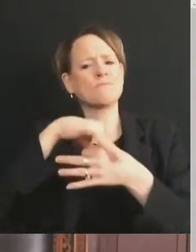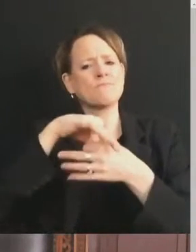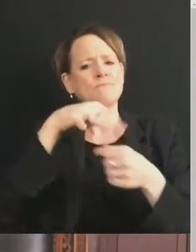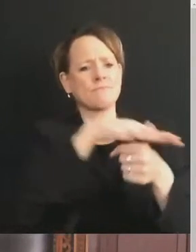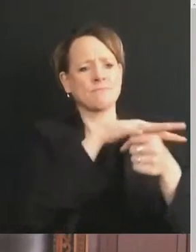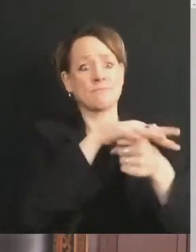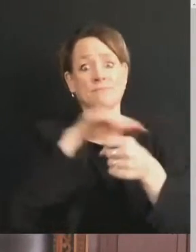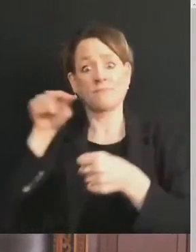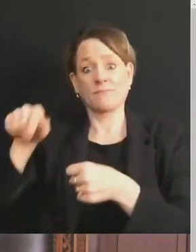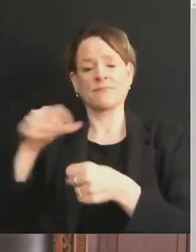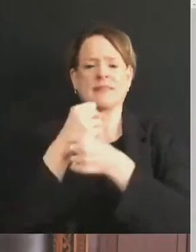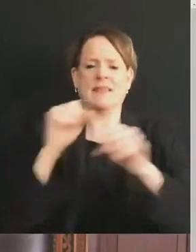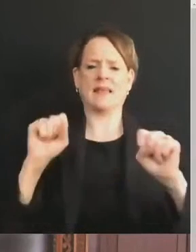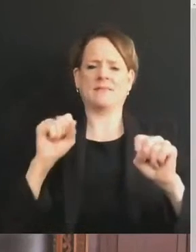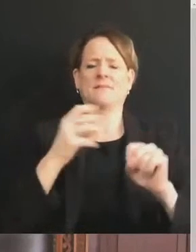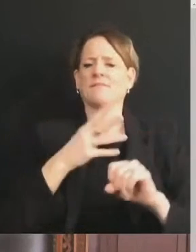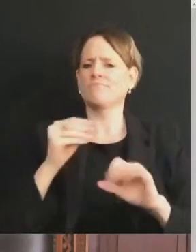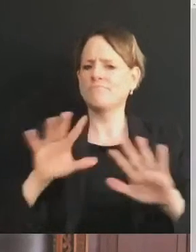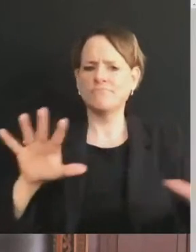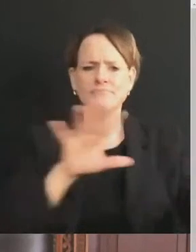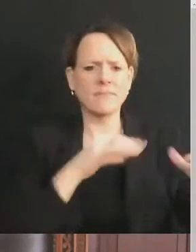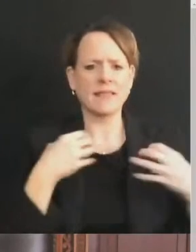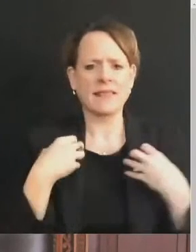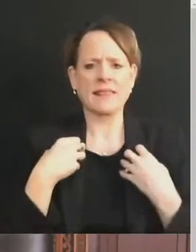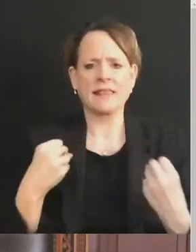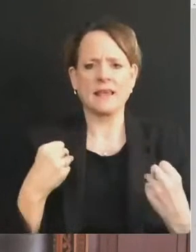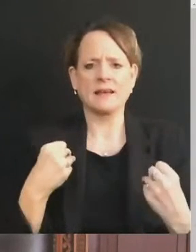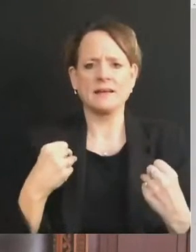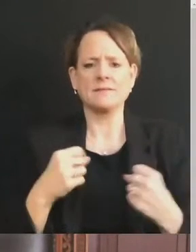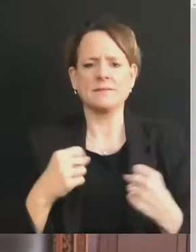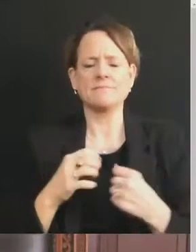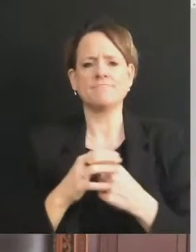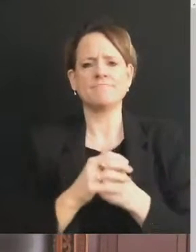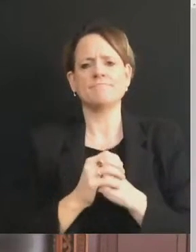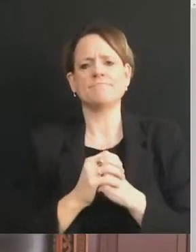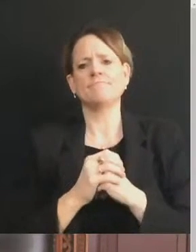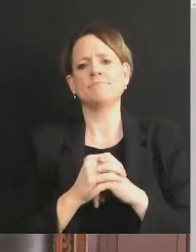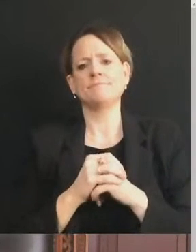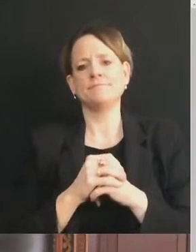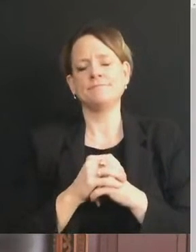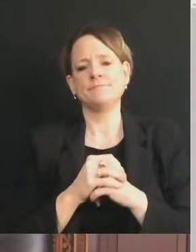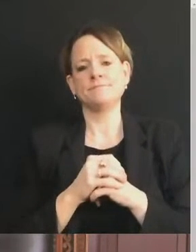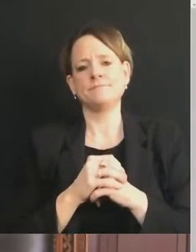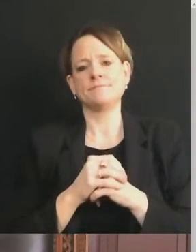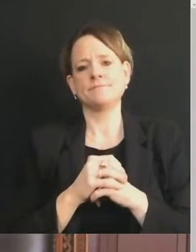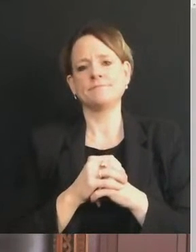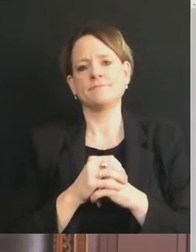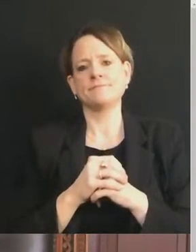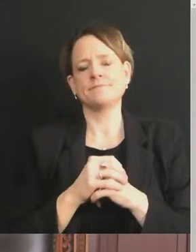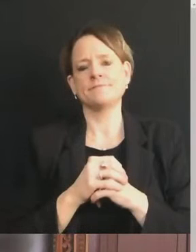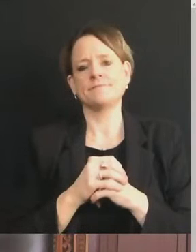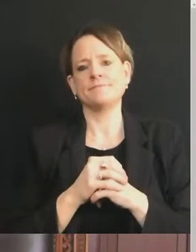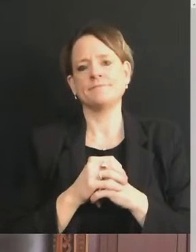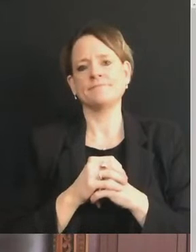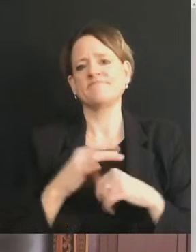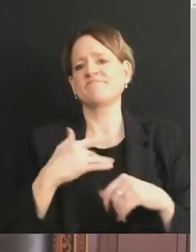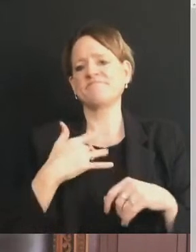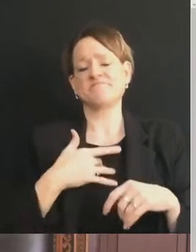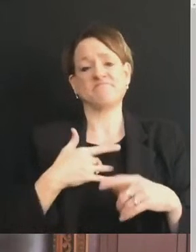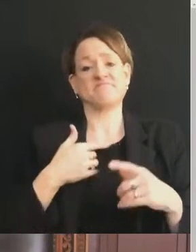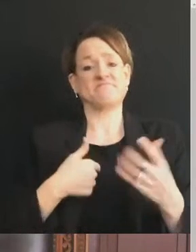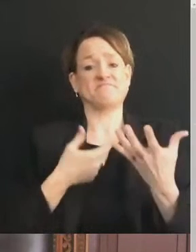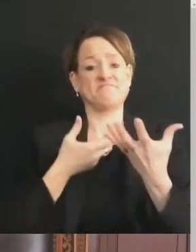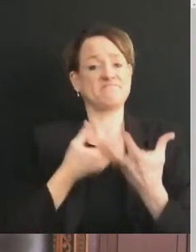I feel confident that with the right precautions that are in place already, and